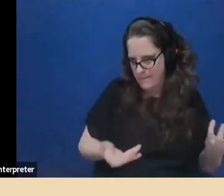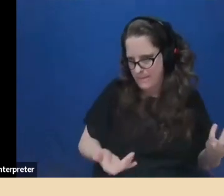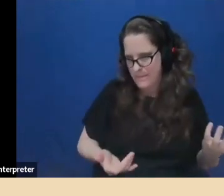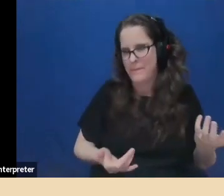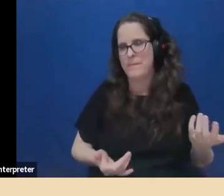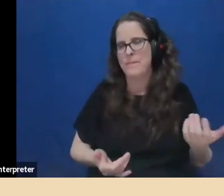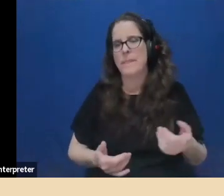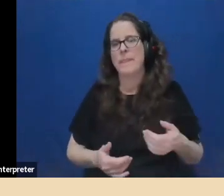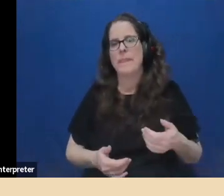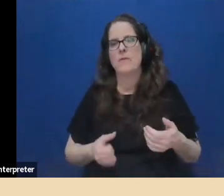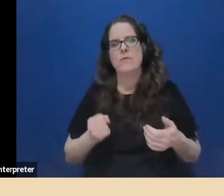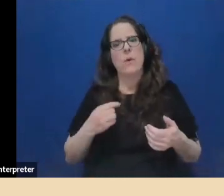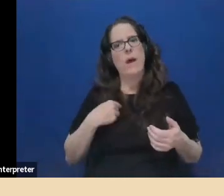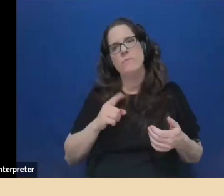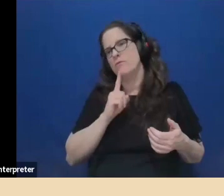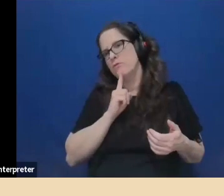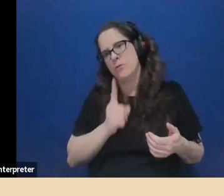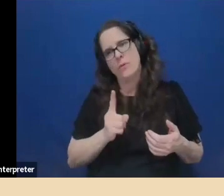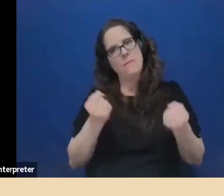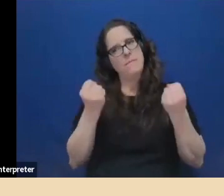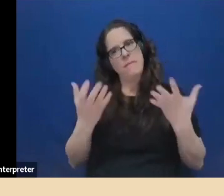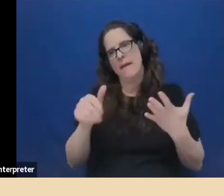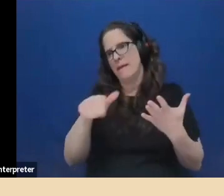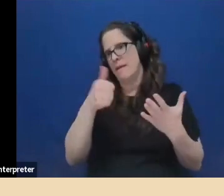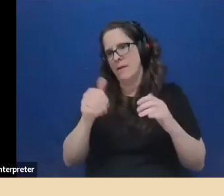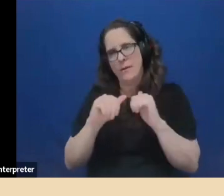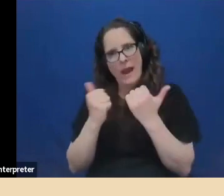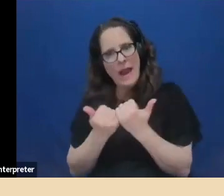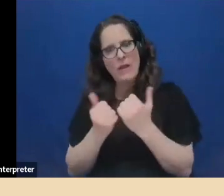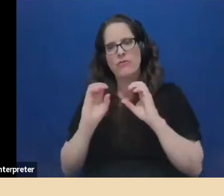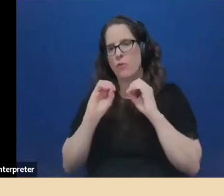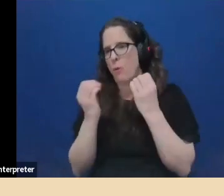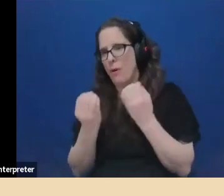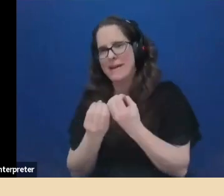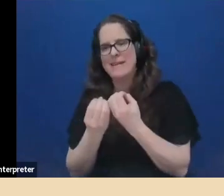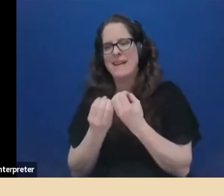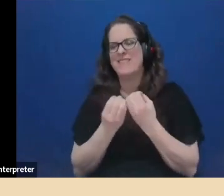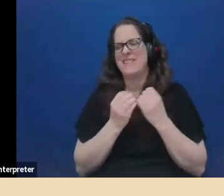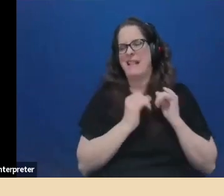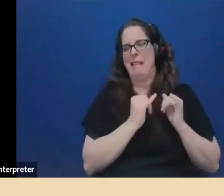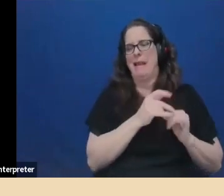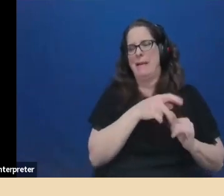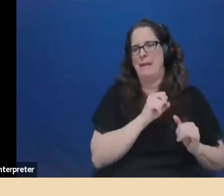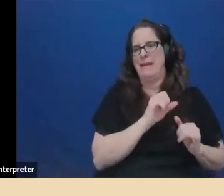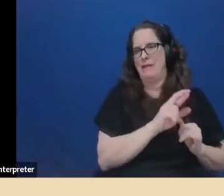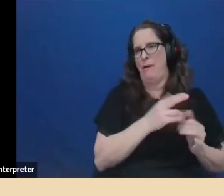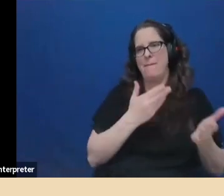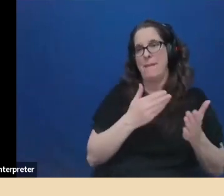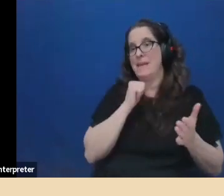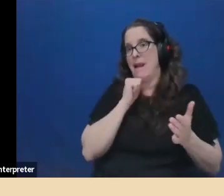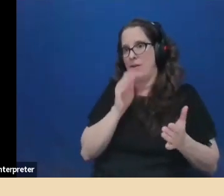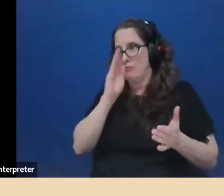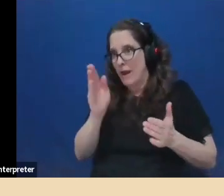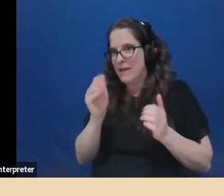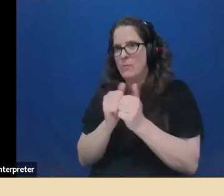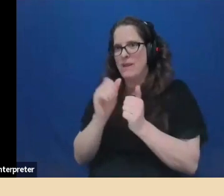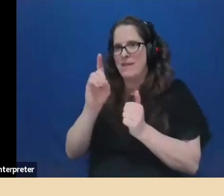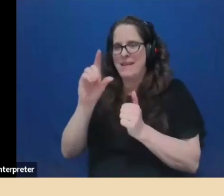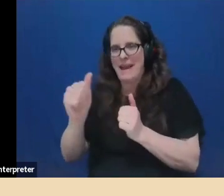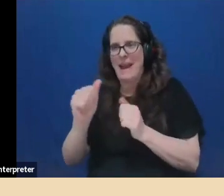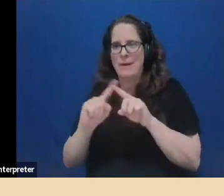of other agencies and organizations that are very similar to us. Thank you. Of course.